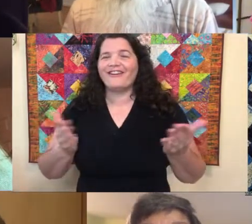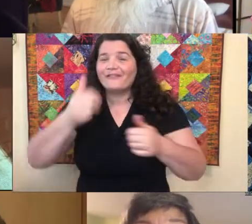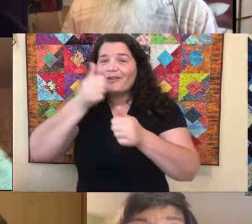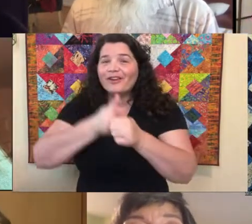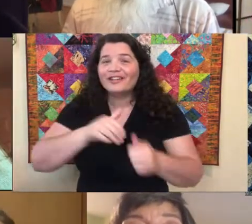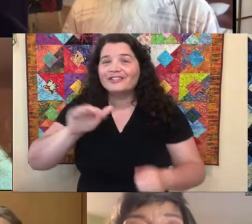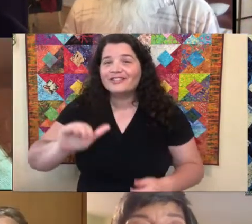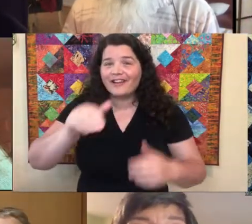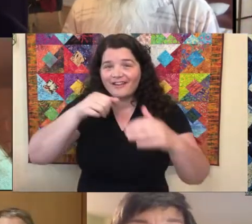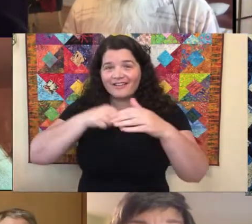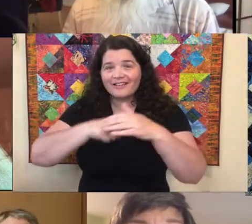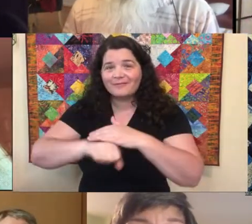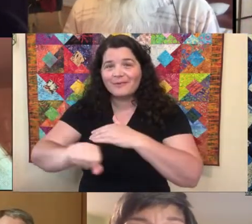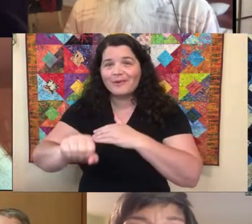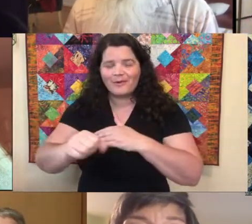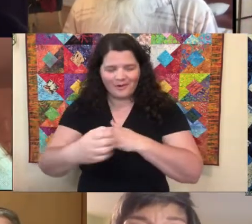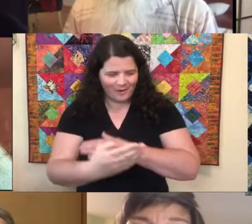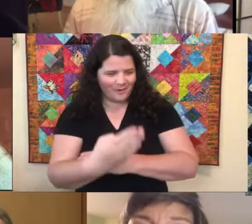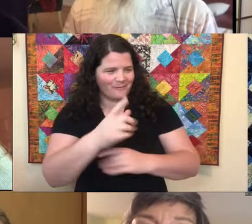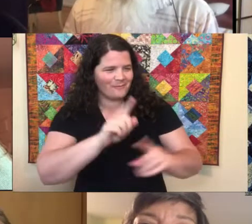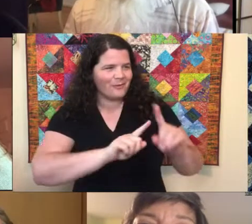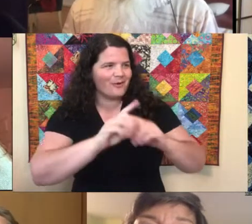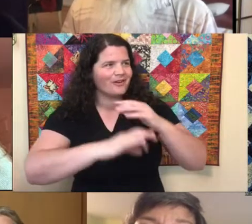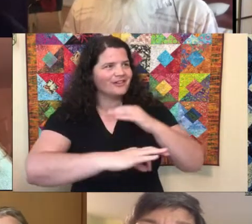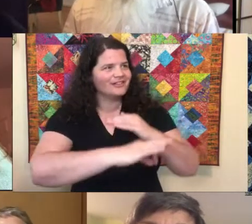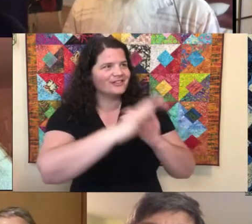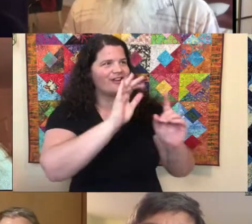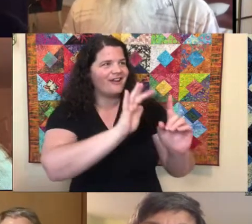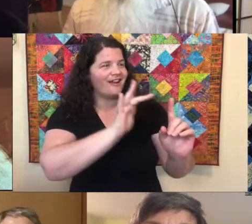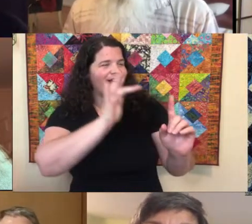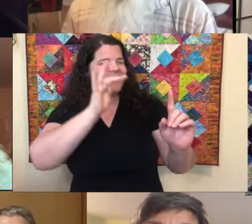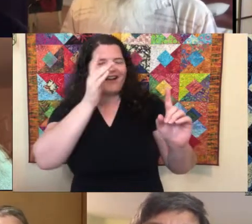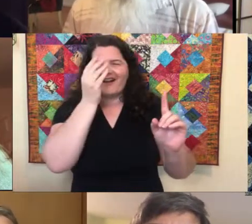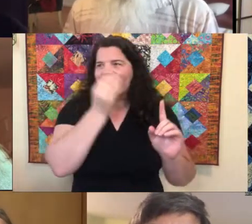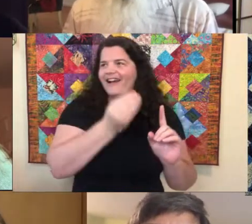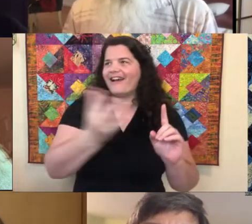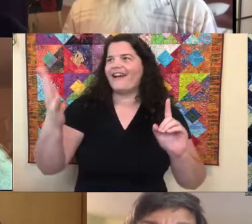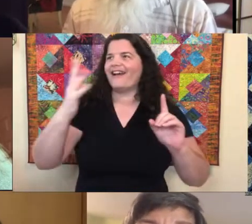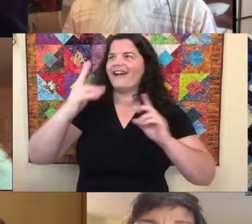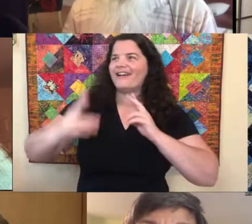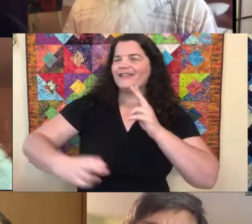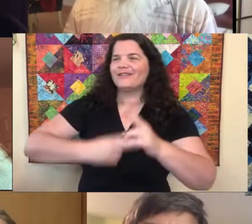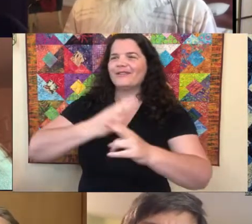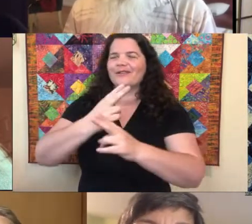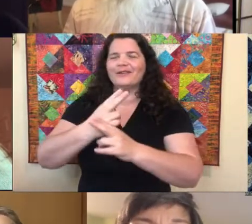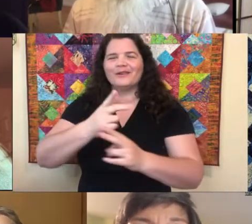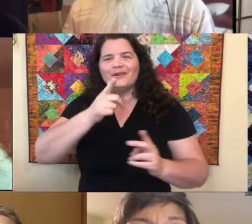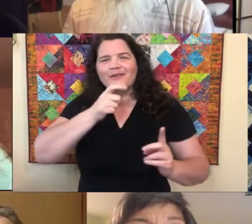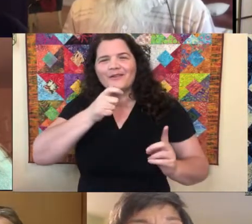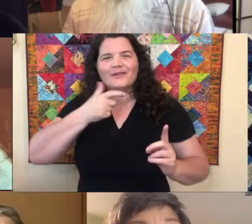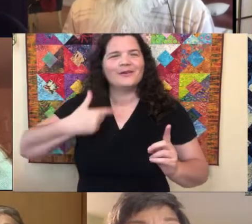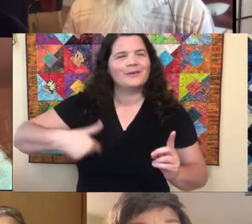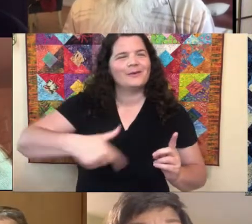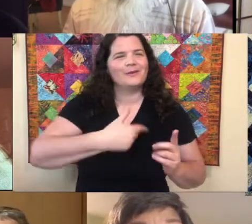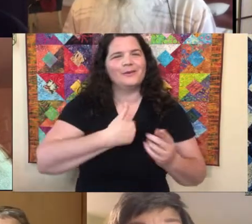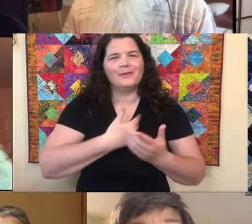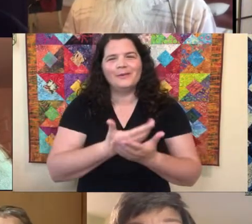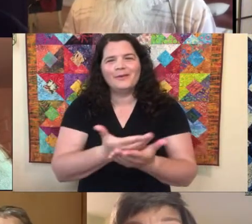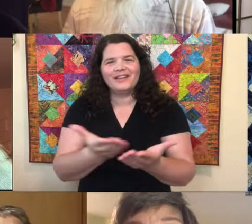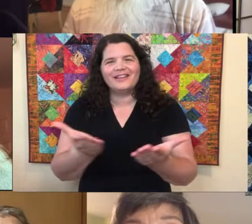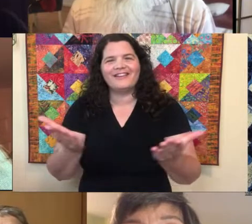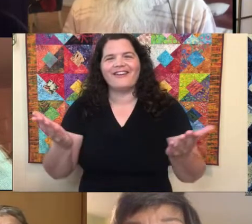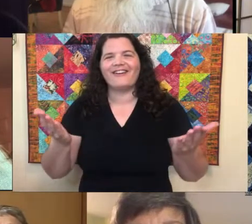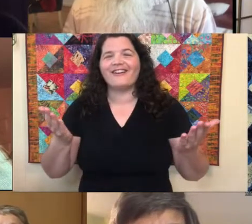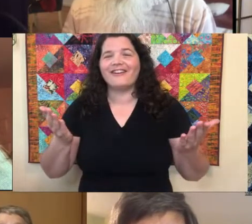are. For each child that's born, a morning star rises and sings to the universe who